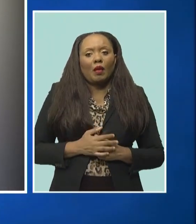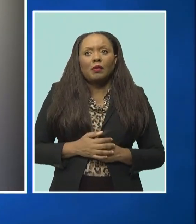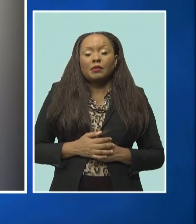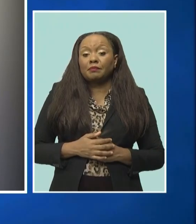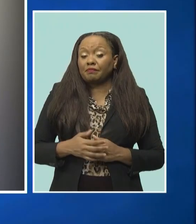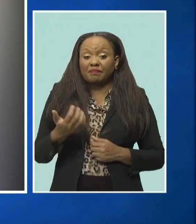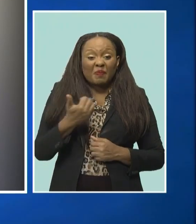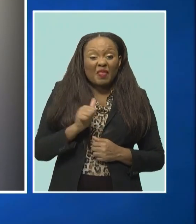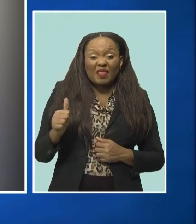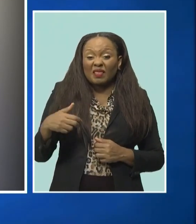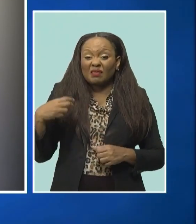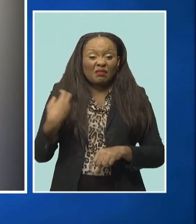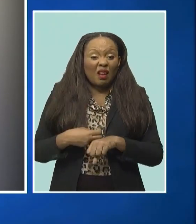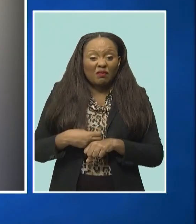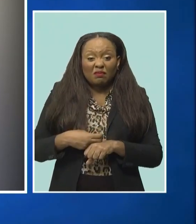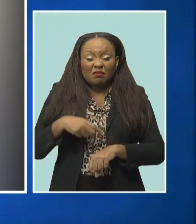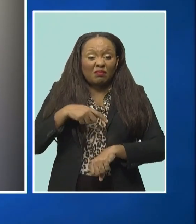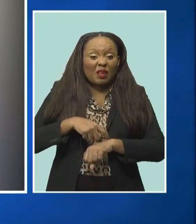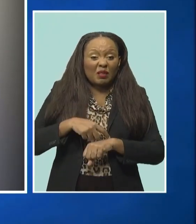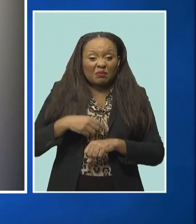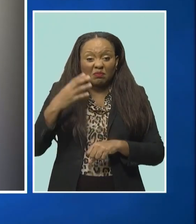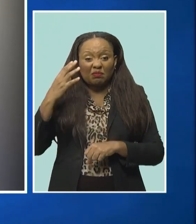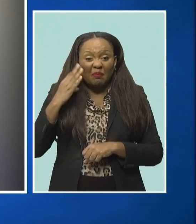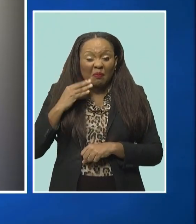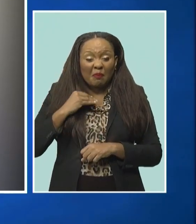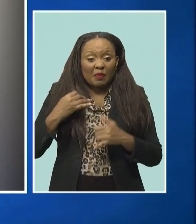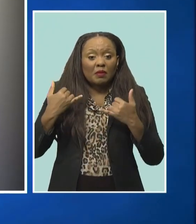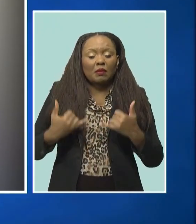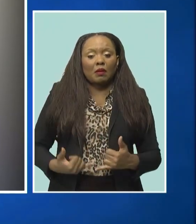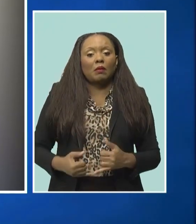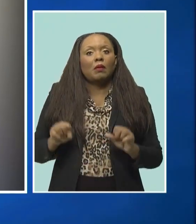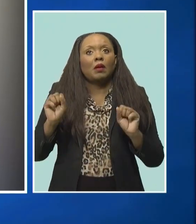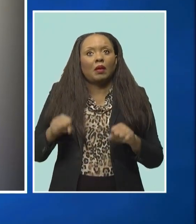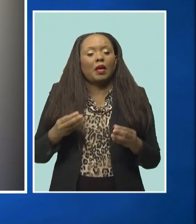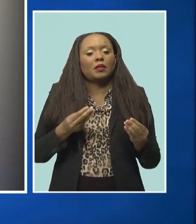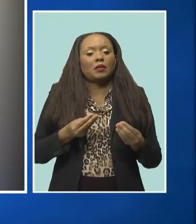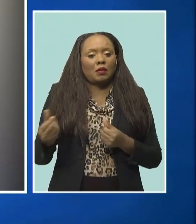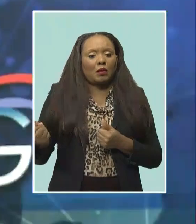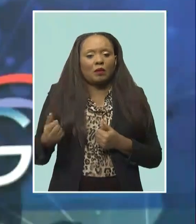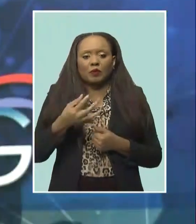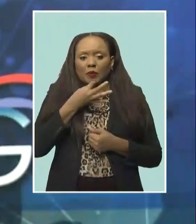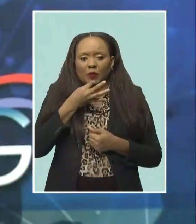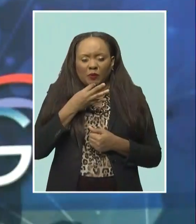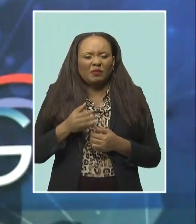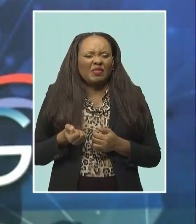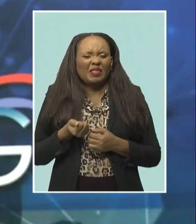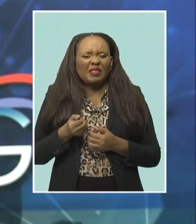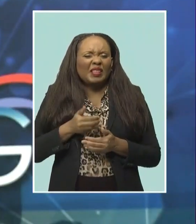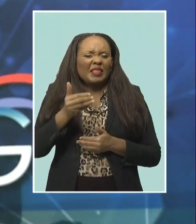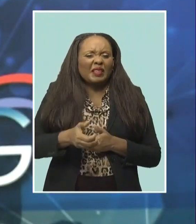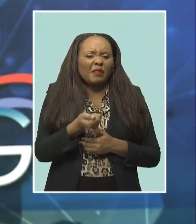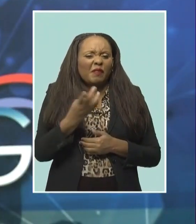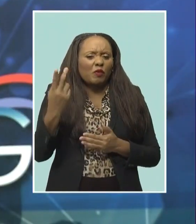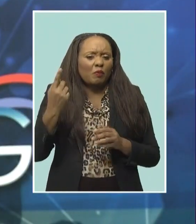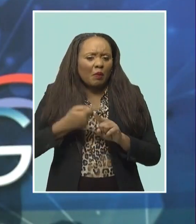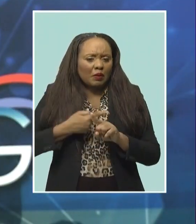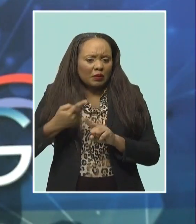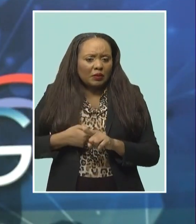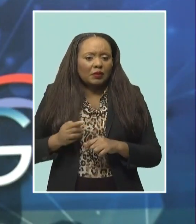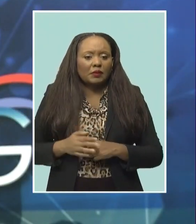The supplies of sweet potatoes have not been as consistent as we have liked it, and has happened in previous years. This has been reflected in the price